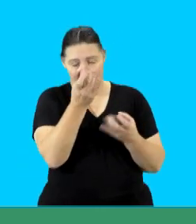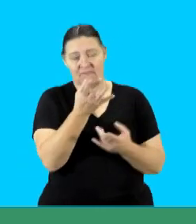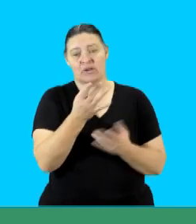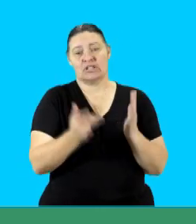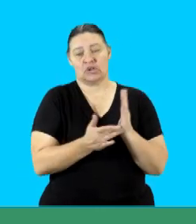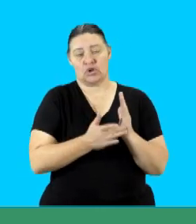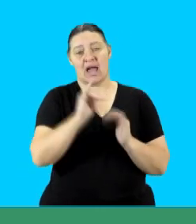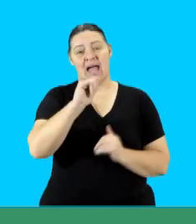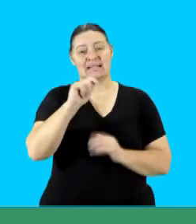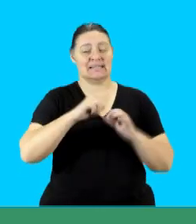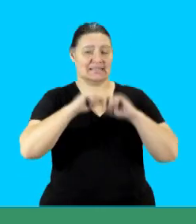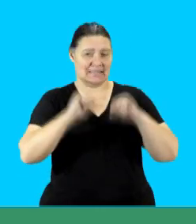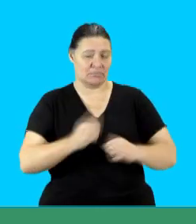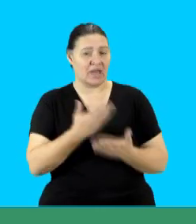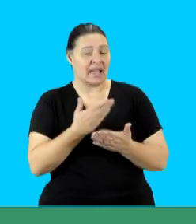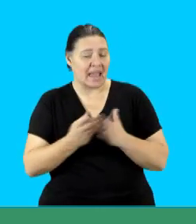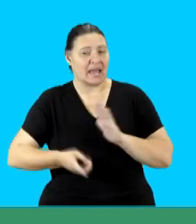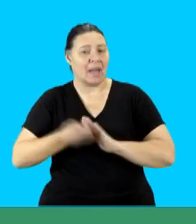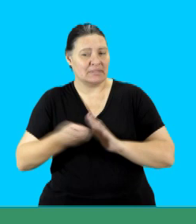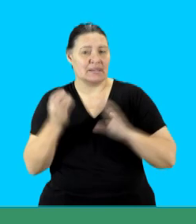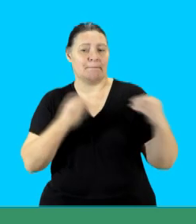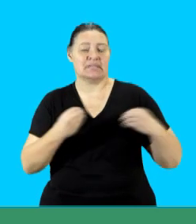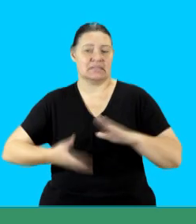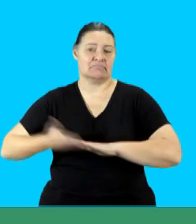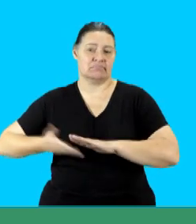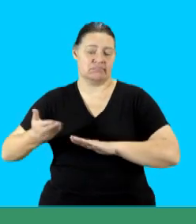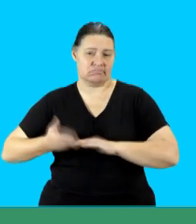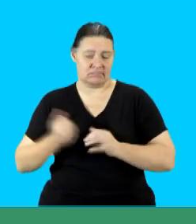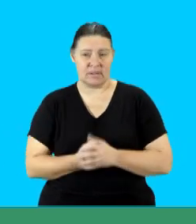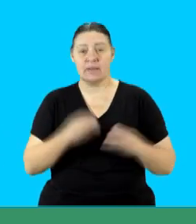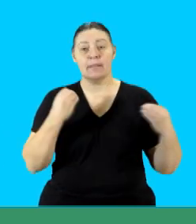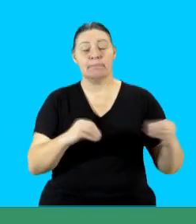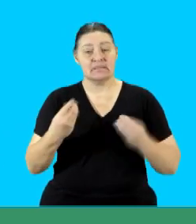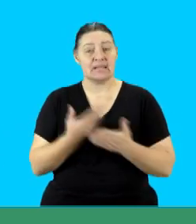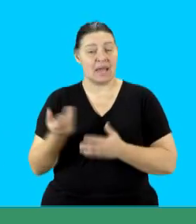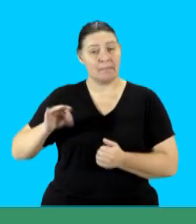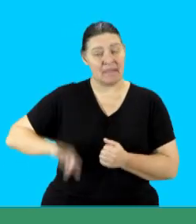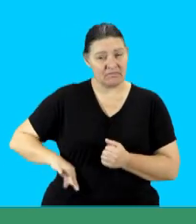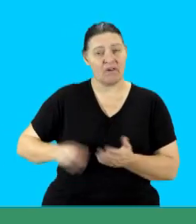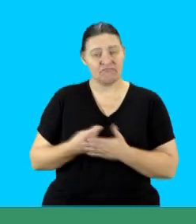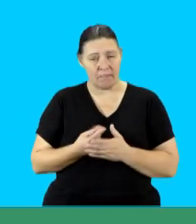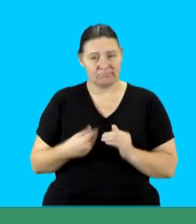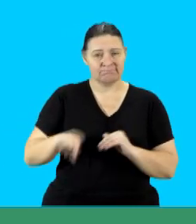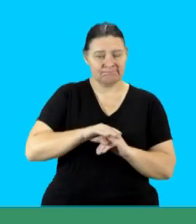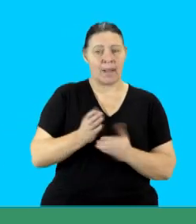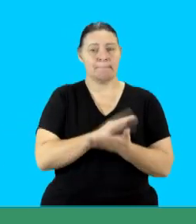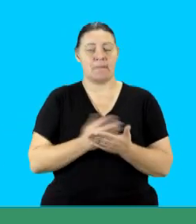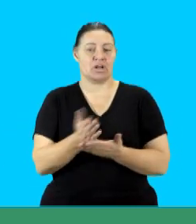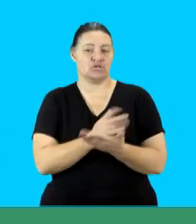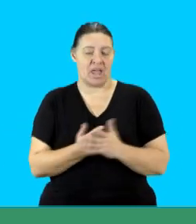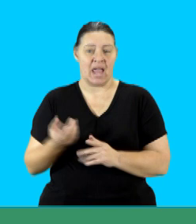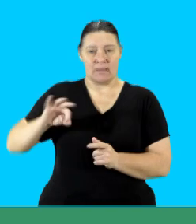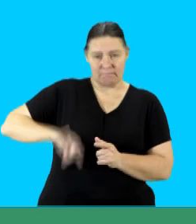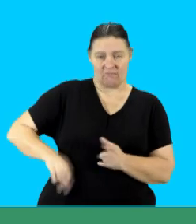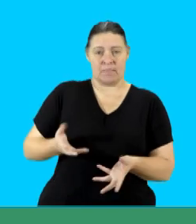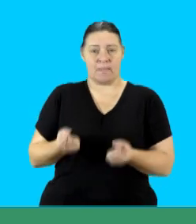into information technology, IT system to update business operations. Businesses may benefit from an increased